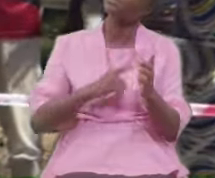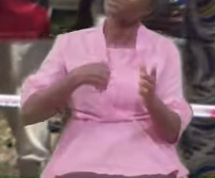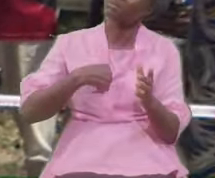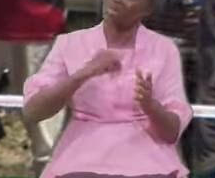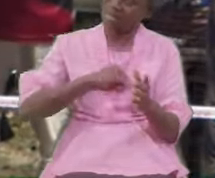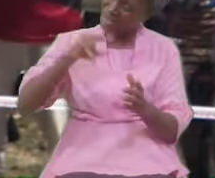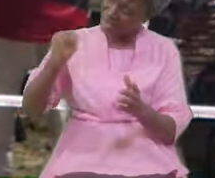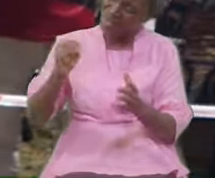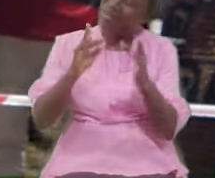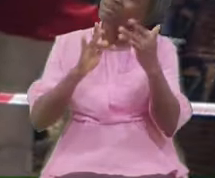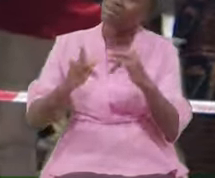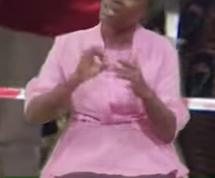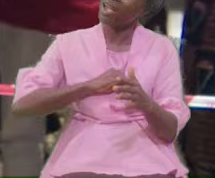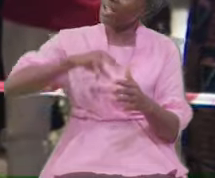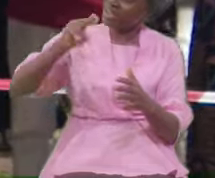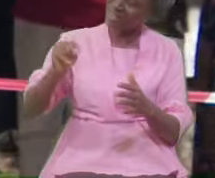gra